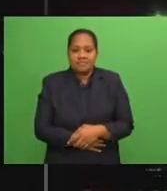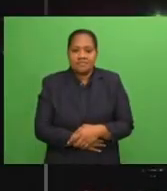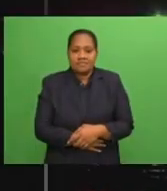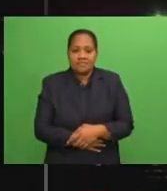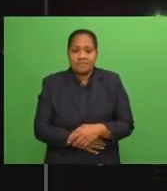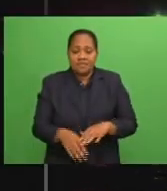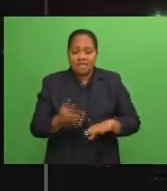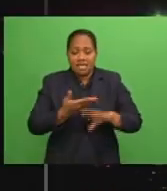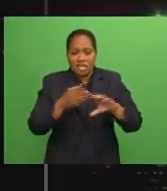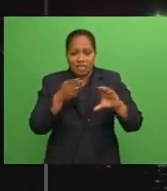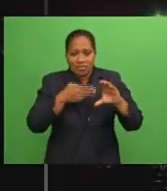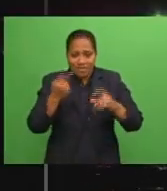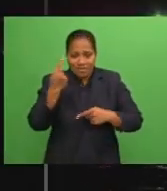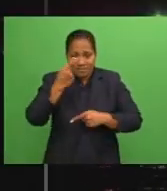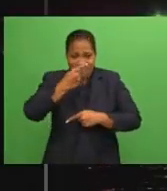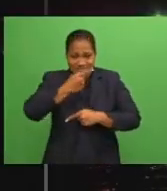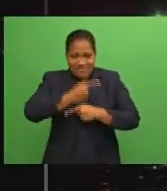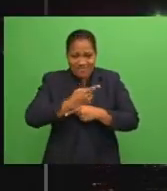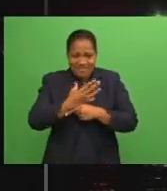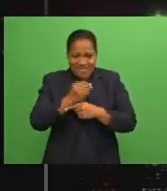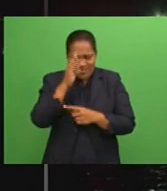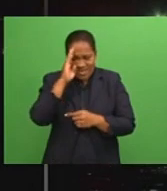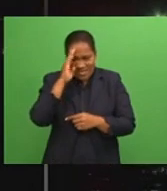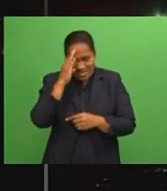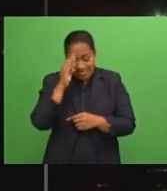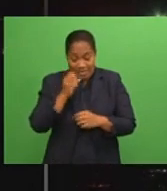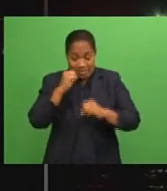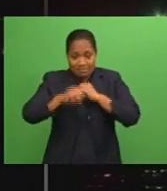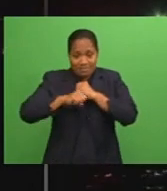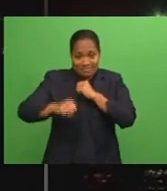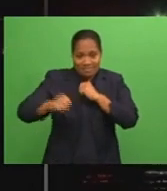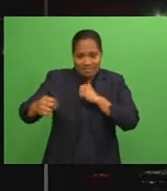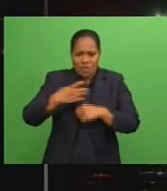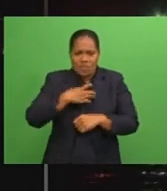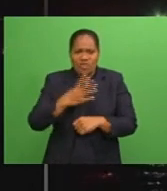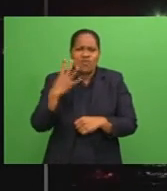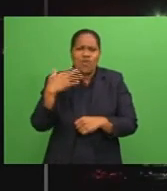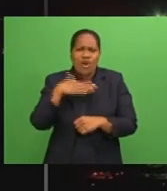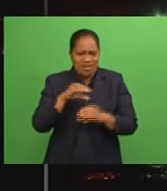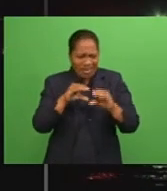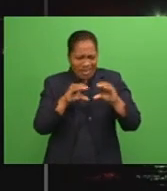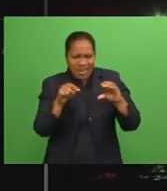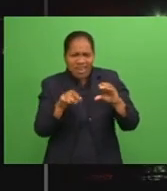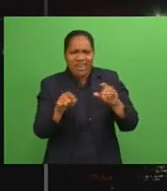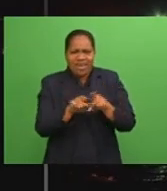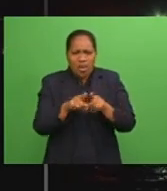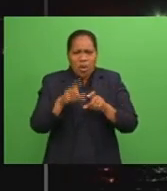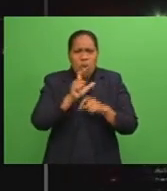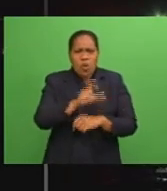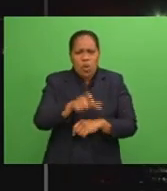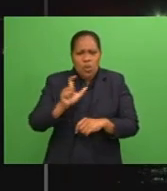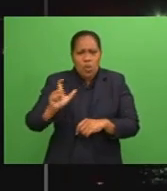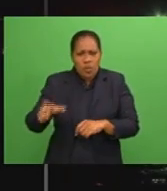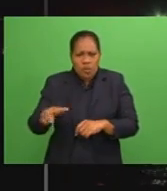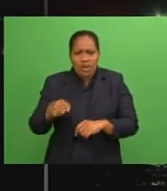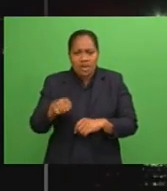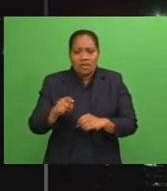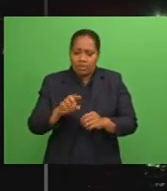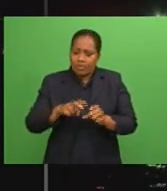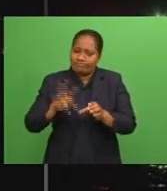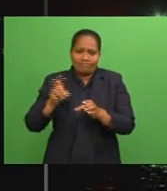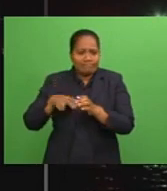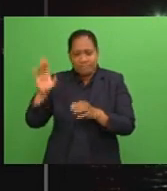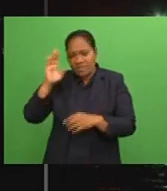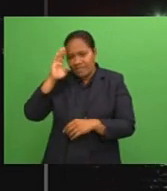In your media tonight, advertisements for more than 400 brands, including Coca-Cola and Starbucks, are due to vanish from Facebook.